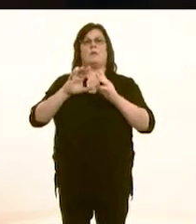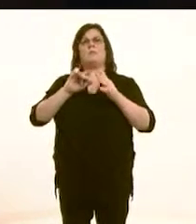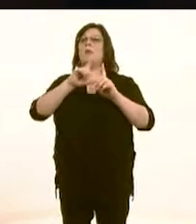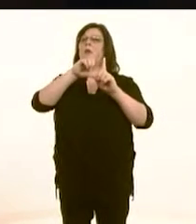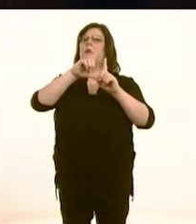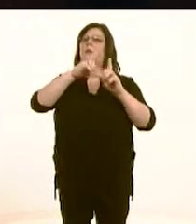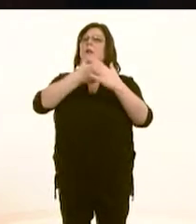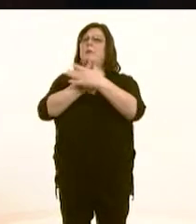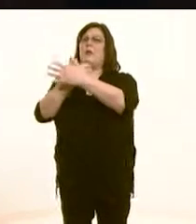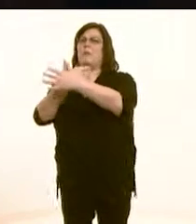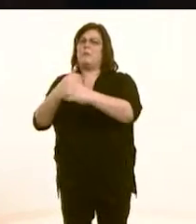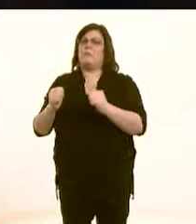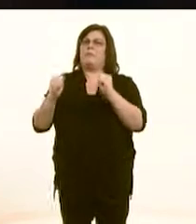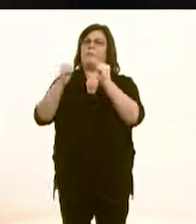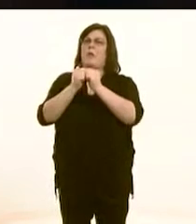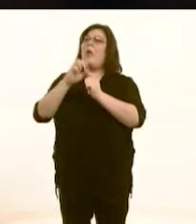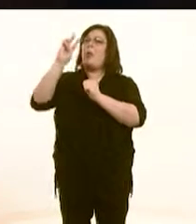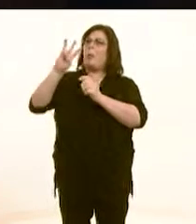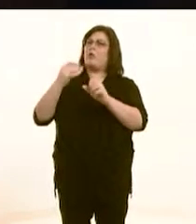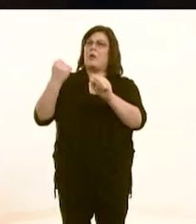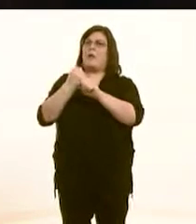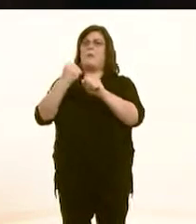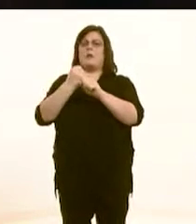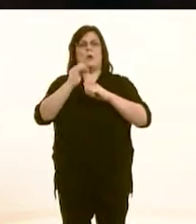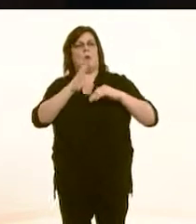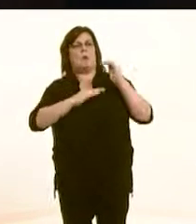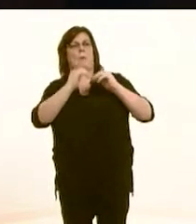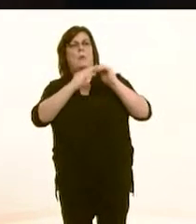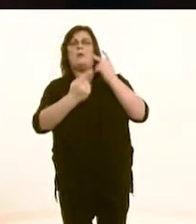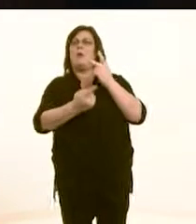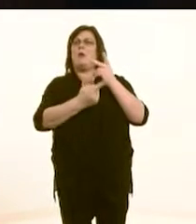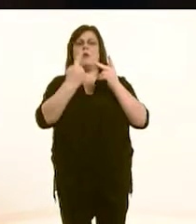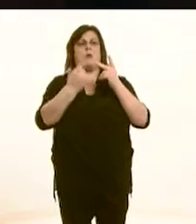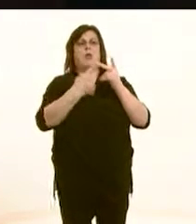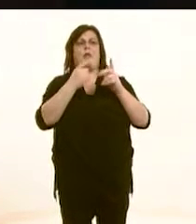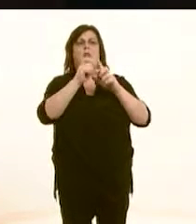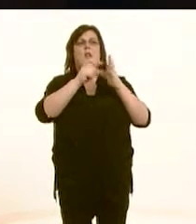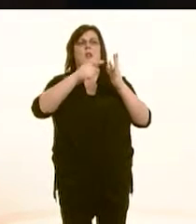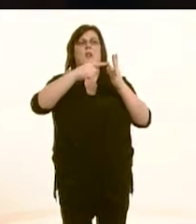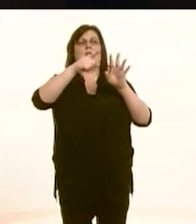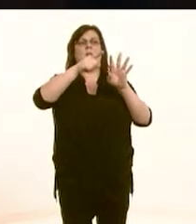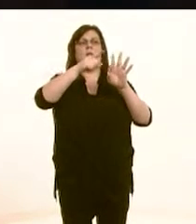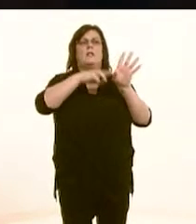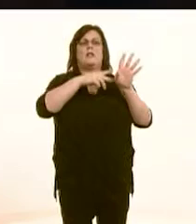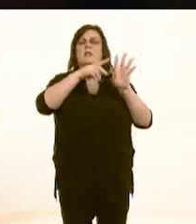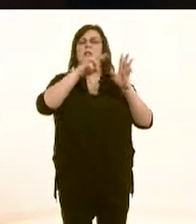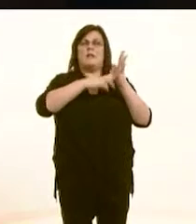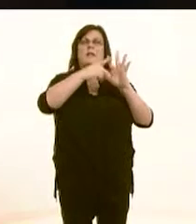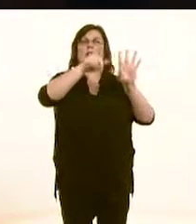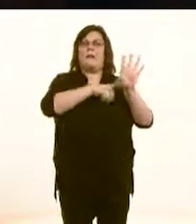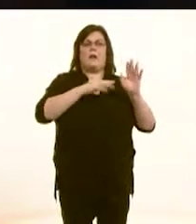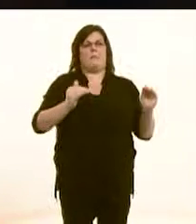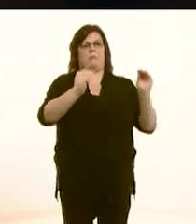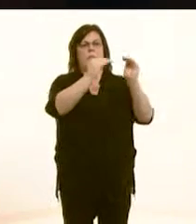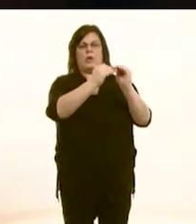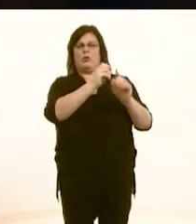a firm commitment to creating a second Dyfi crossing in the next couple of years. In the